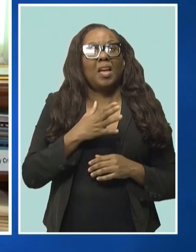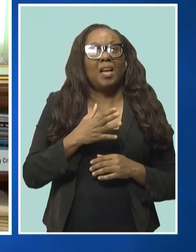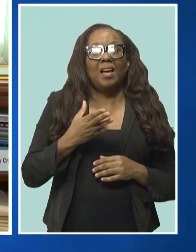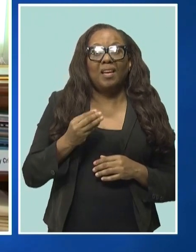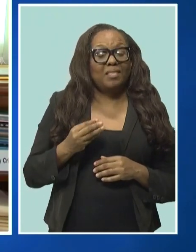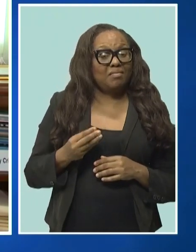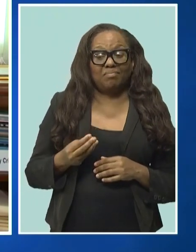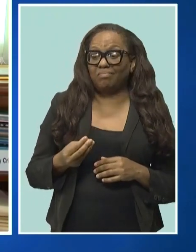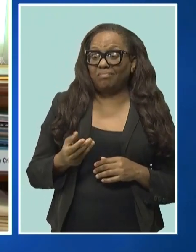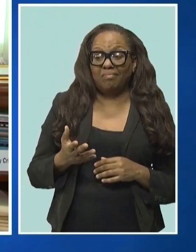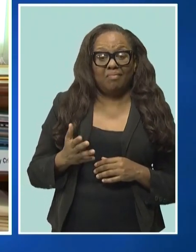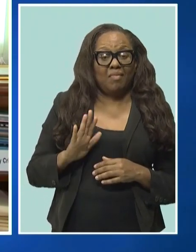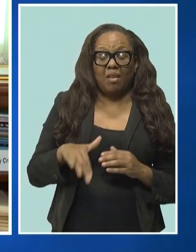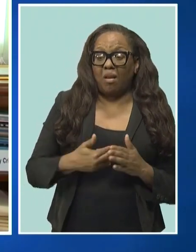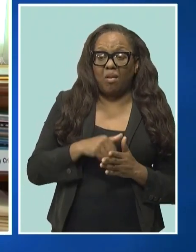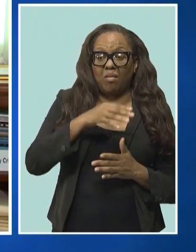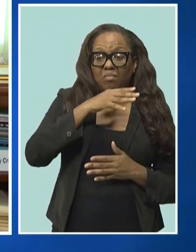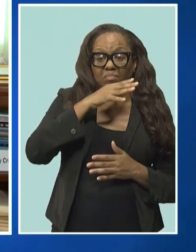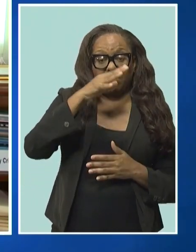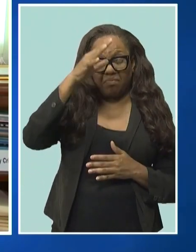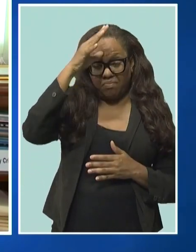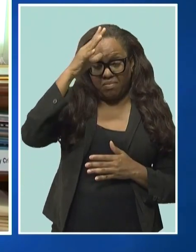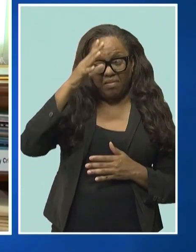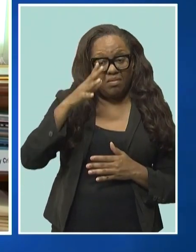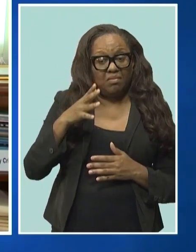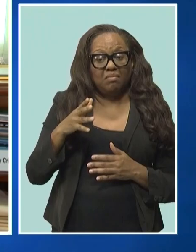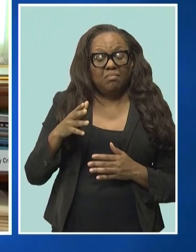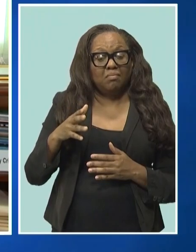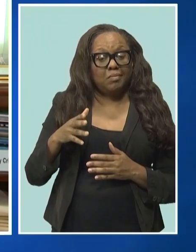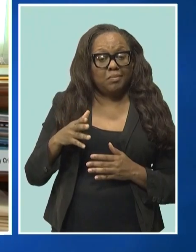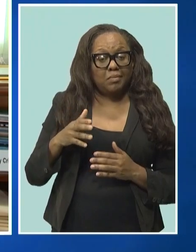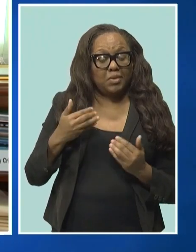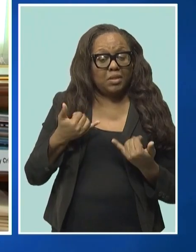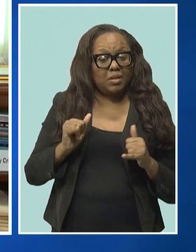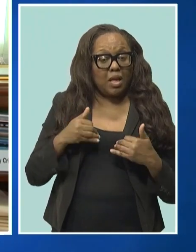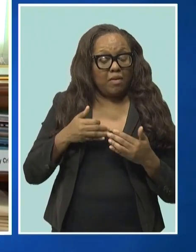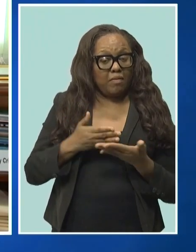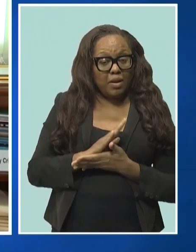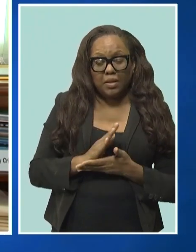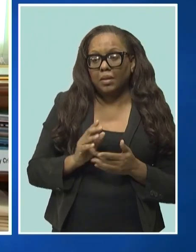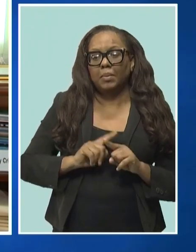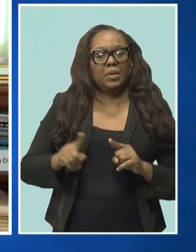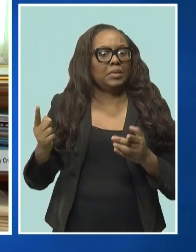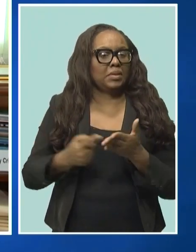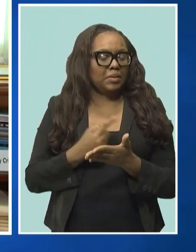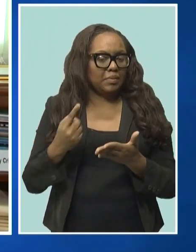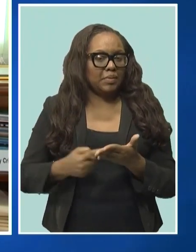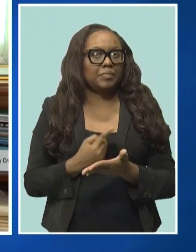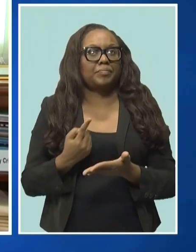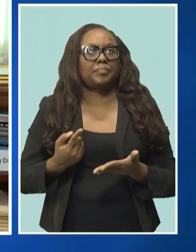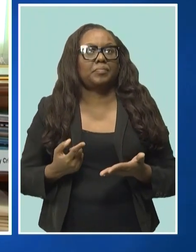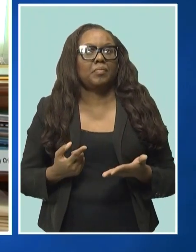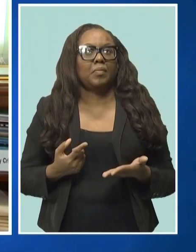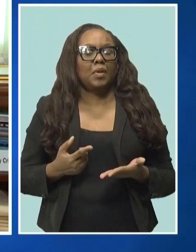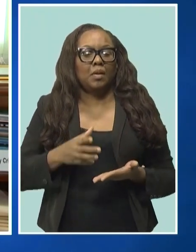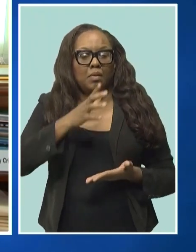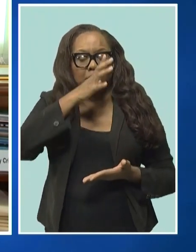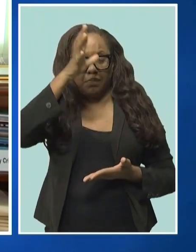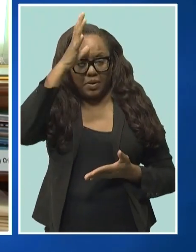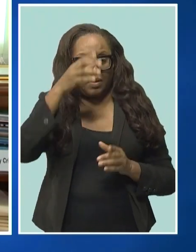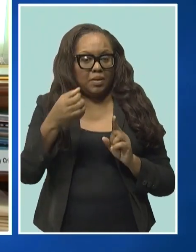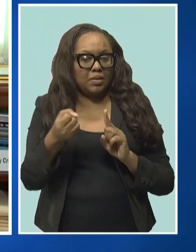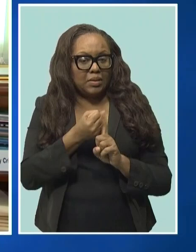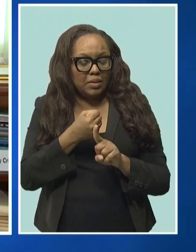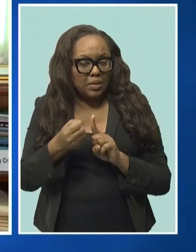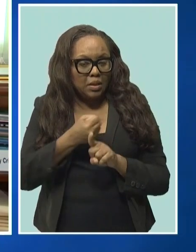parents included, because sometimes parents are the persons who have done just that, abuse,